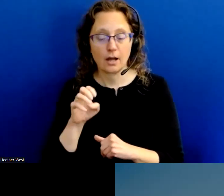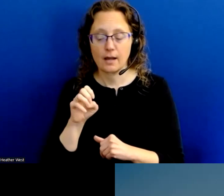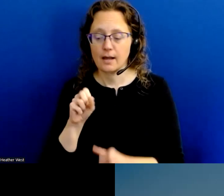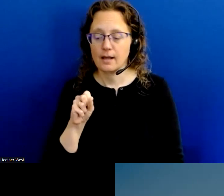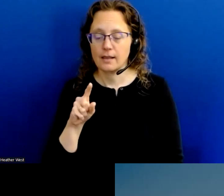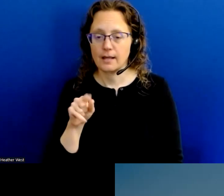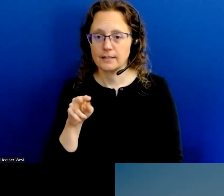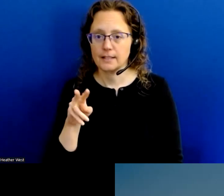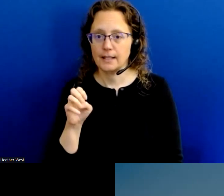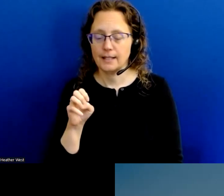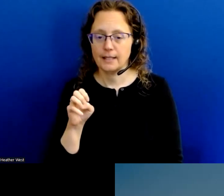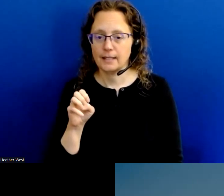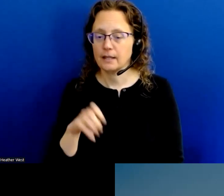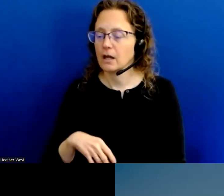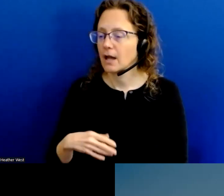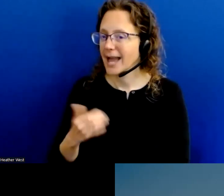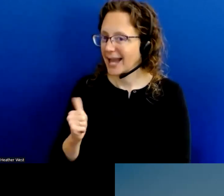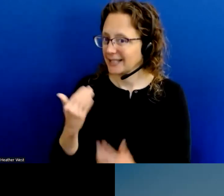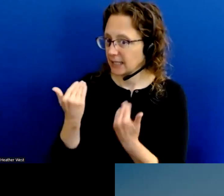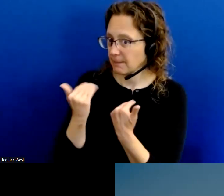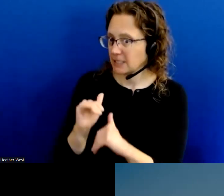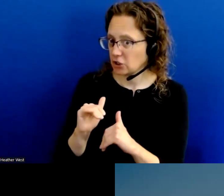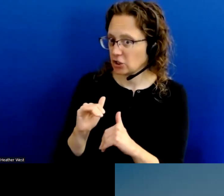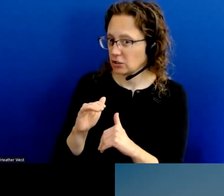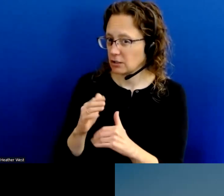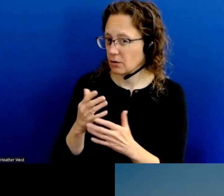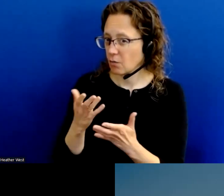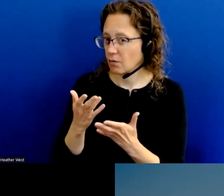the limitations on what funding can be used for?